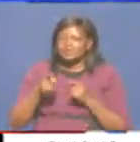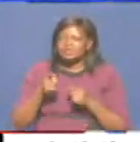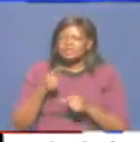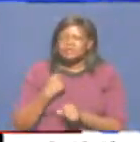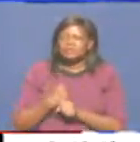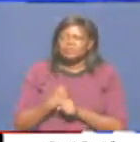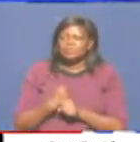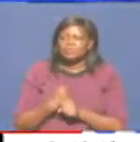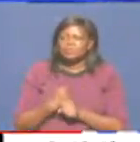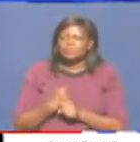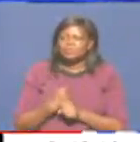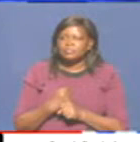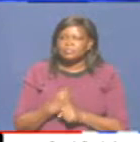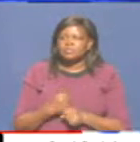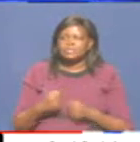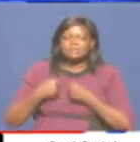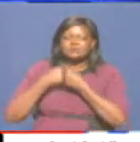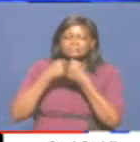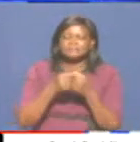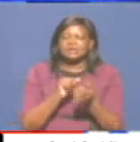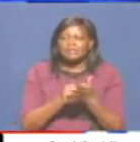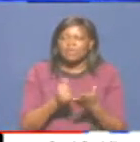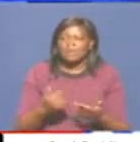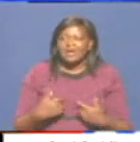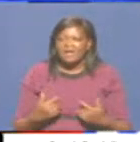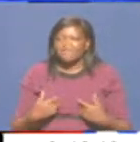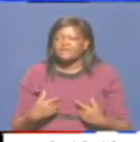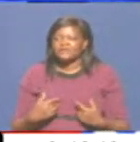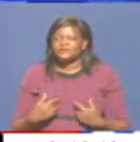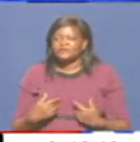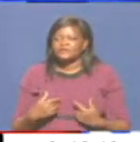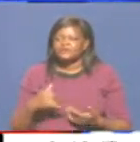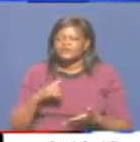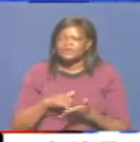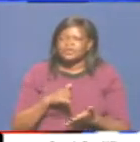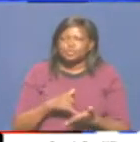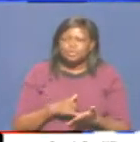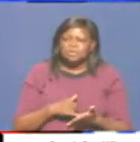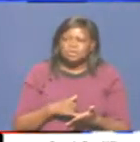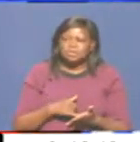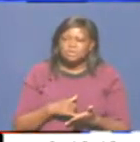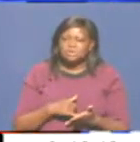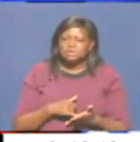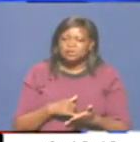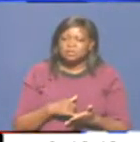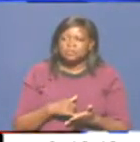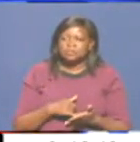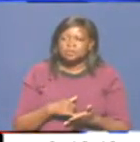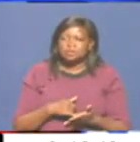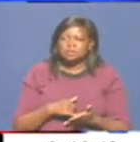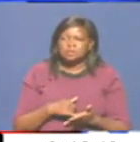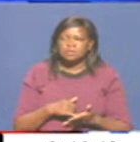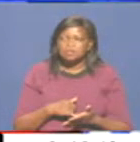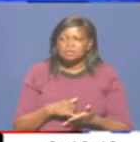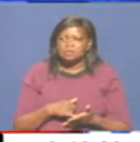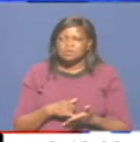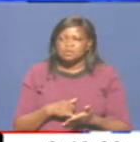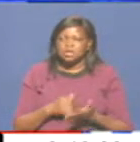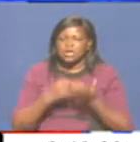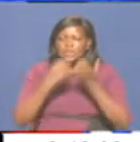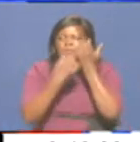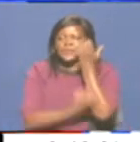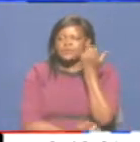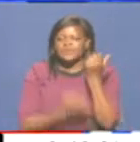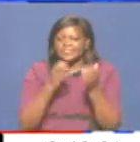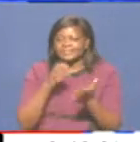Some of the teething challenges that have been facing us, including, among many, the poverty status in our